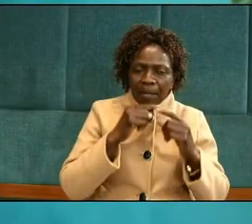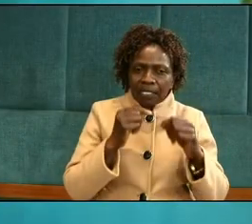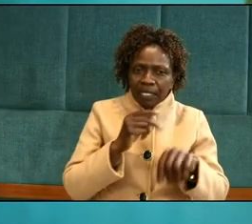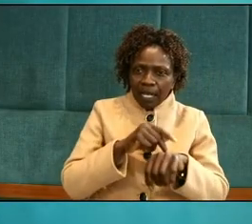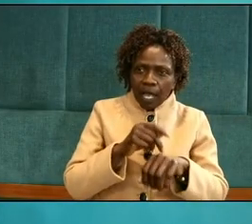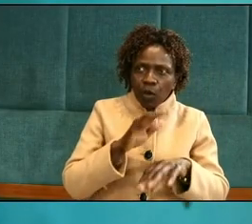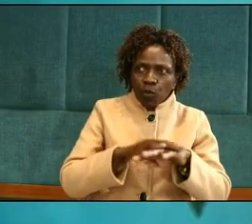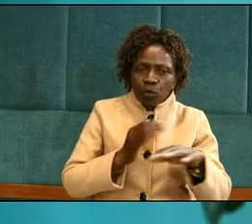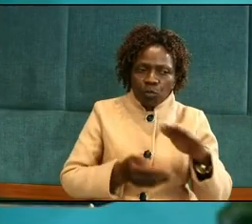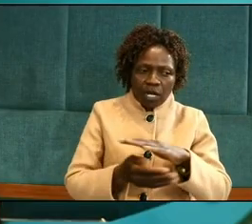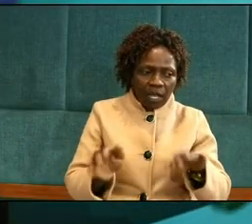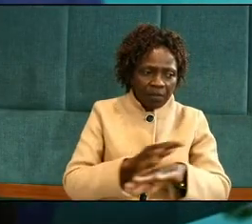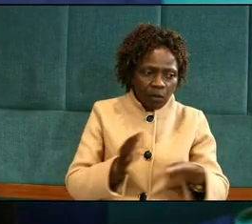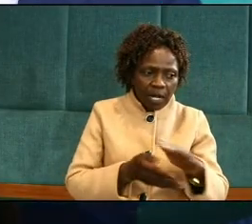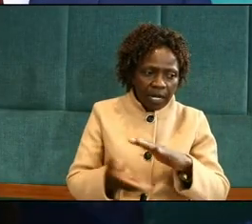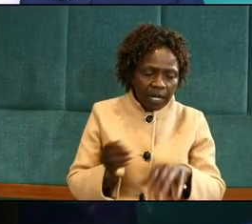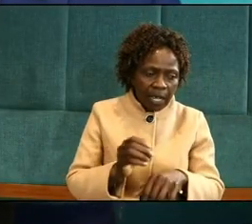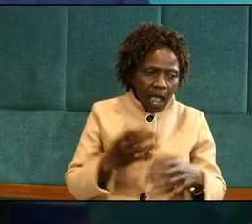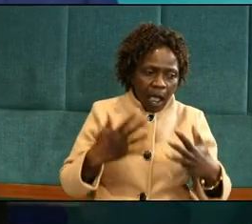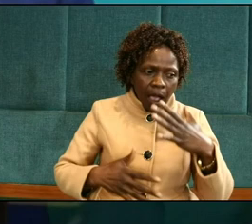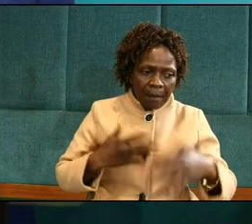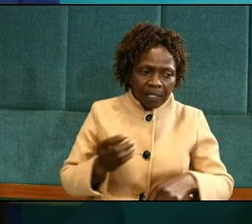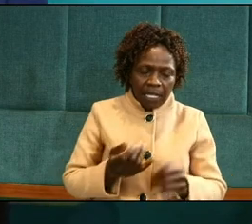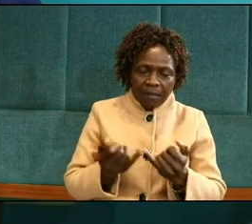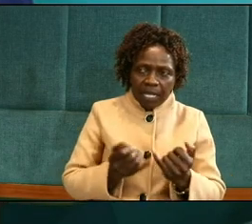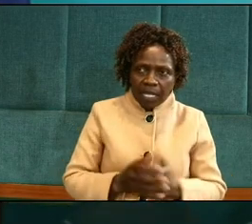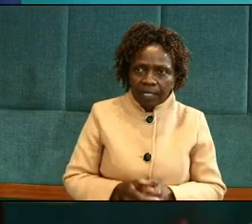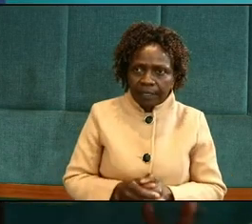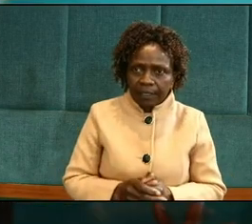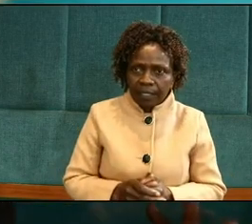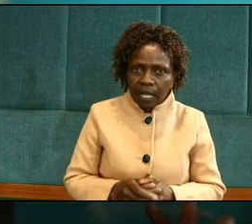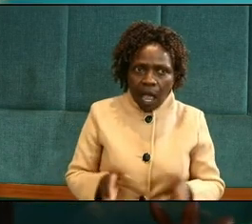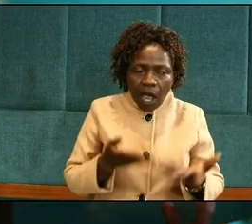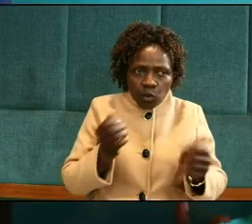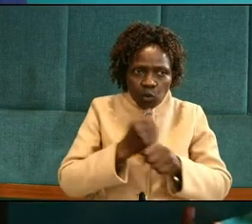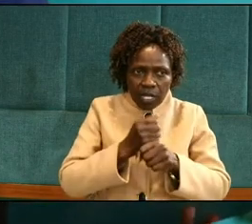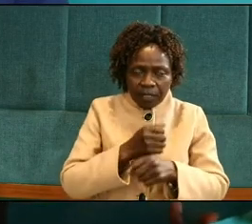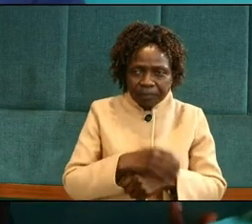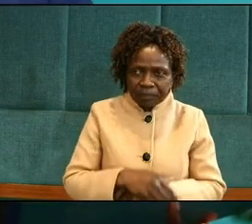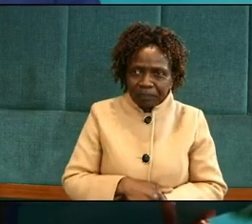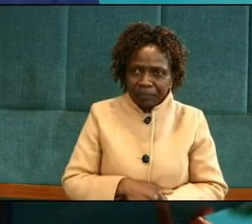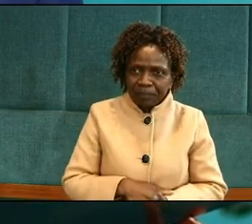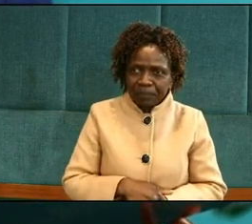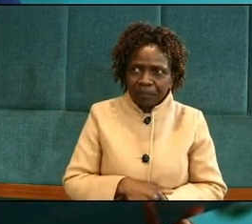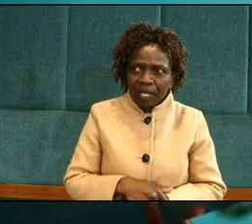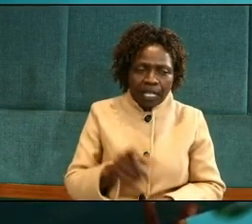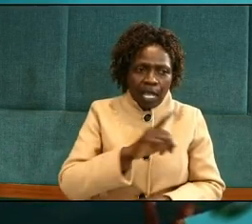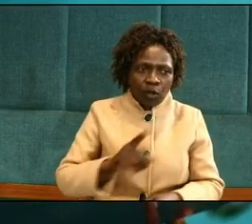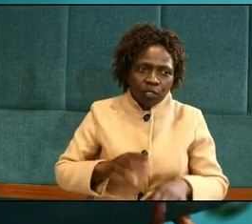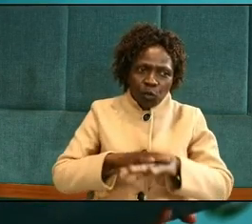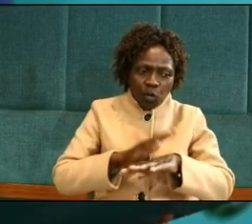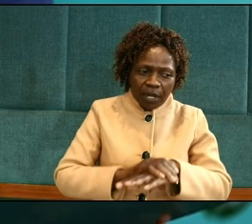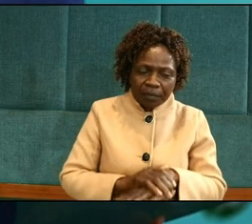Good morning, everyone, and happy Sabbath. How are you doing? The Lord is